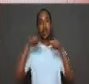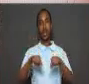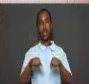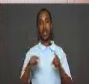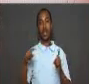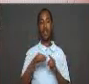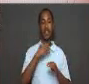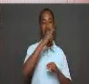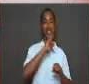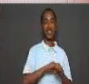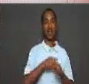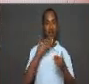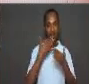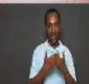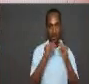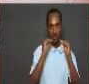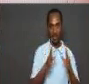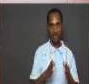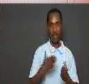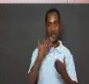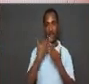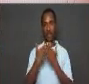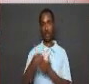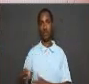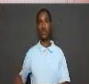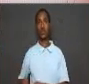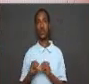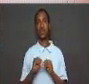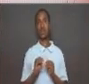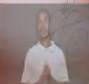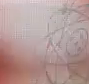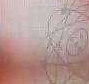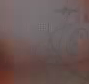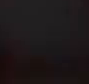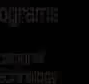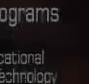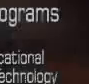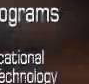Until next time, thank you, teacher. Thank you, students.